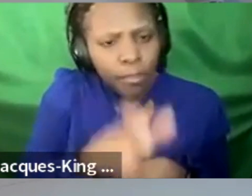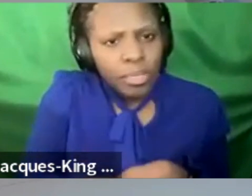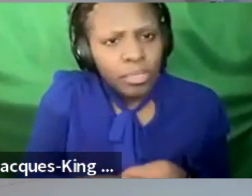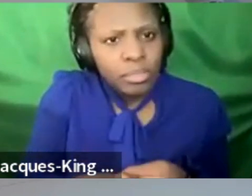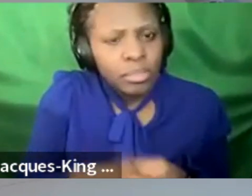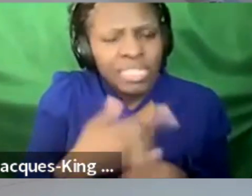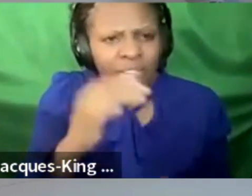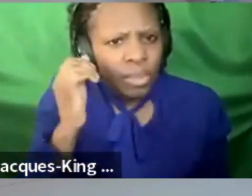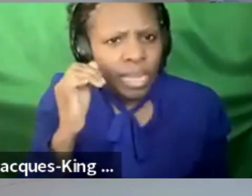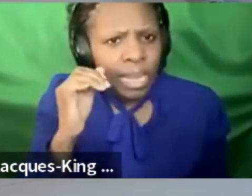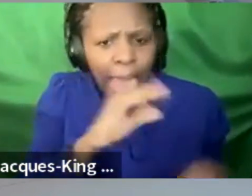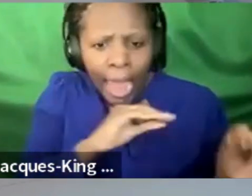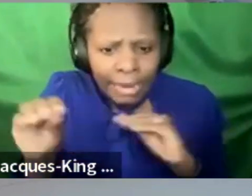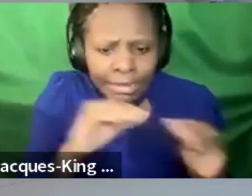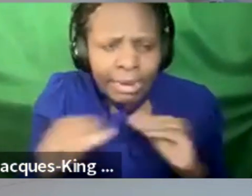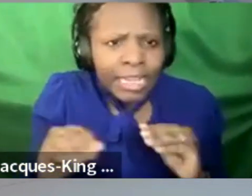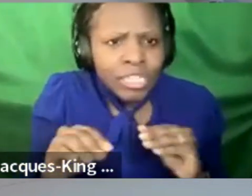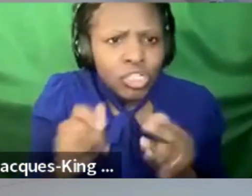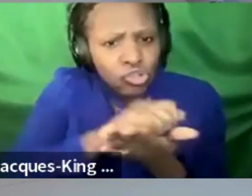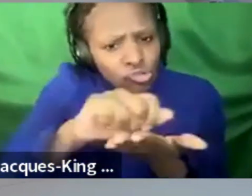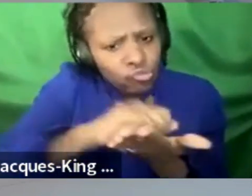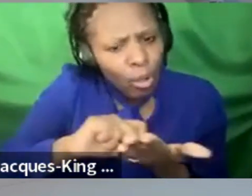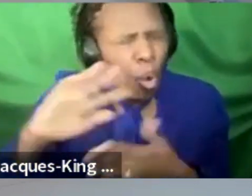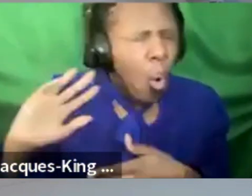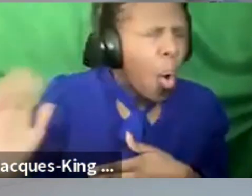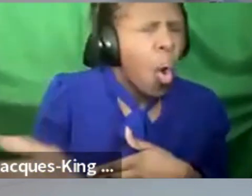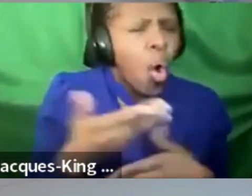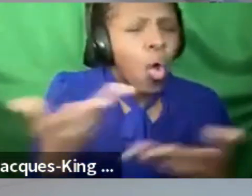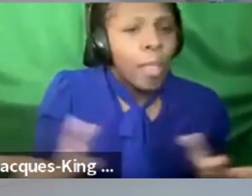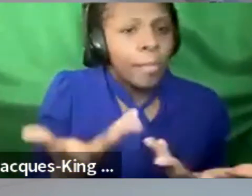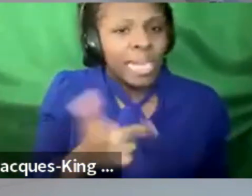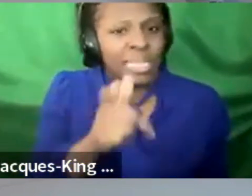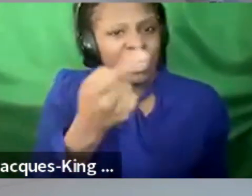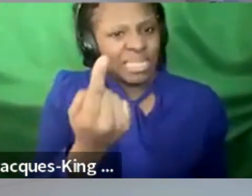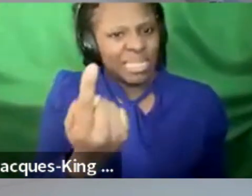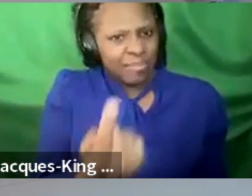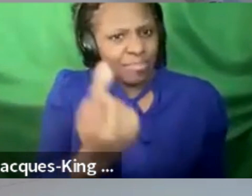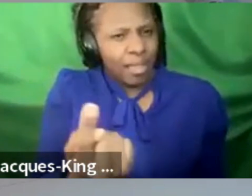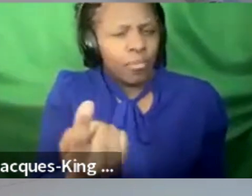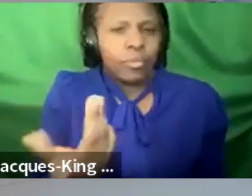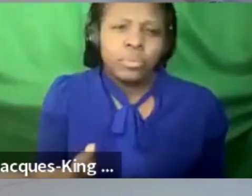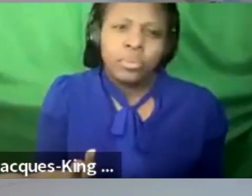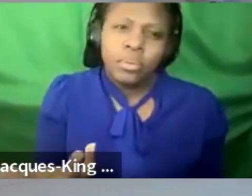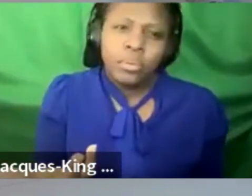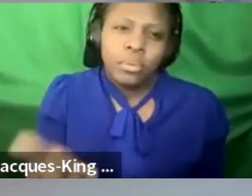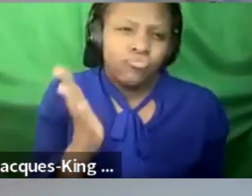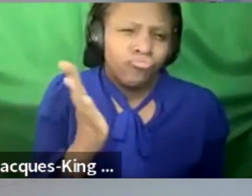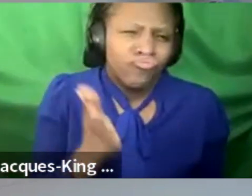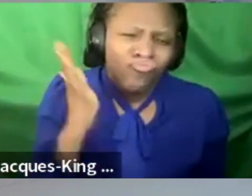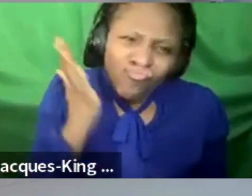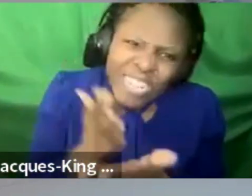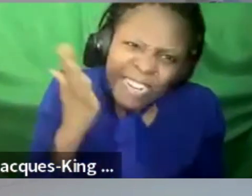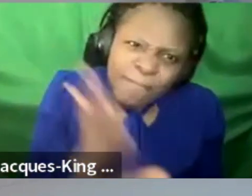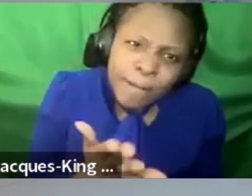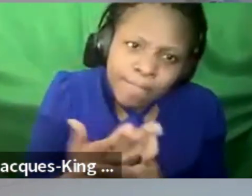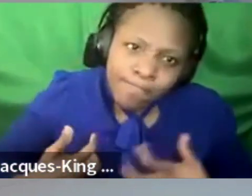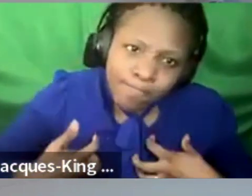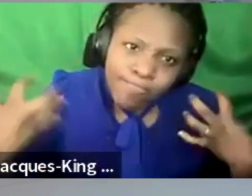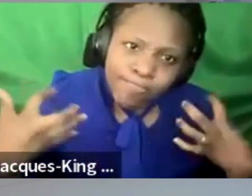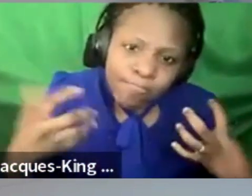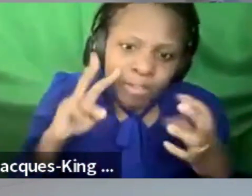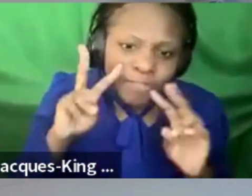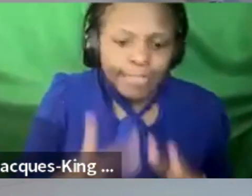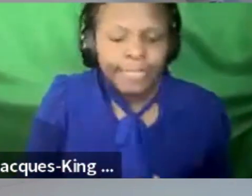the education to have written all those plays himself, which just really, really, really, really, really irritates me every time I